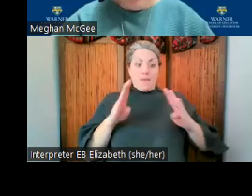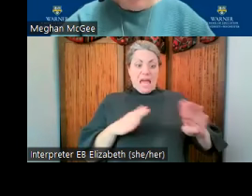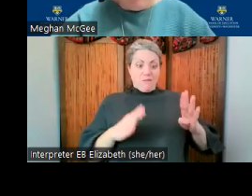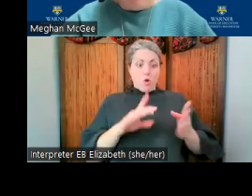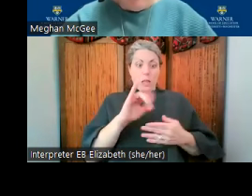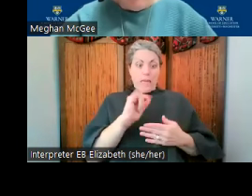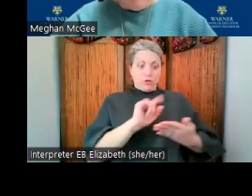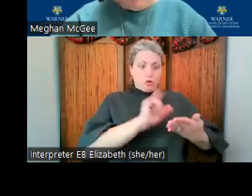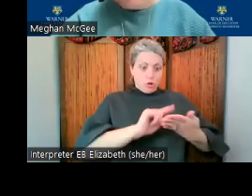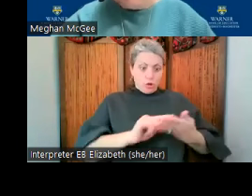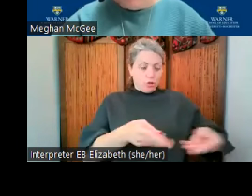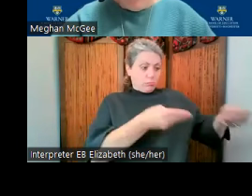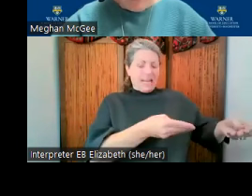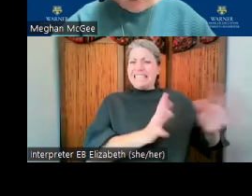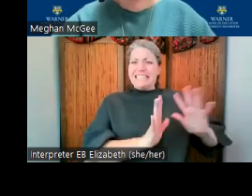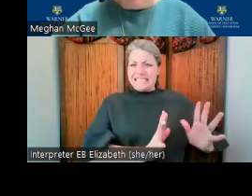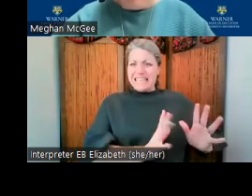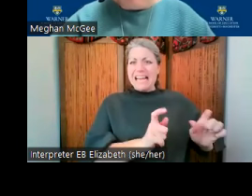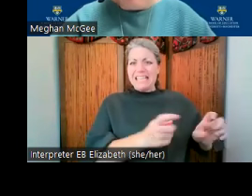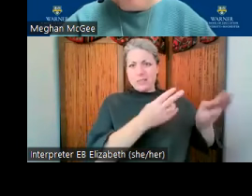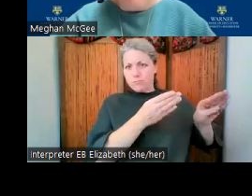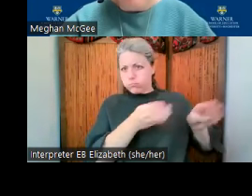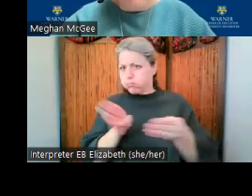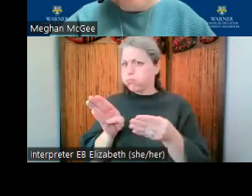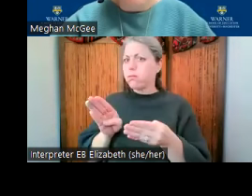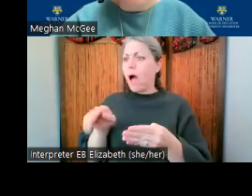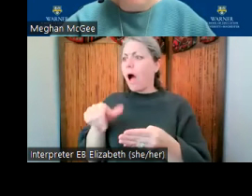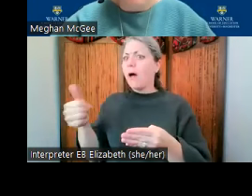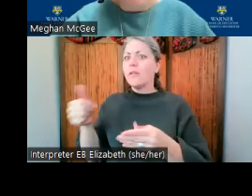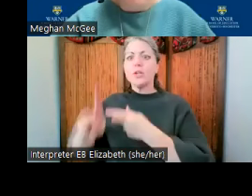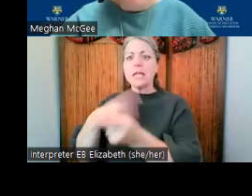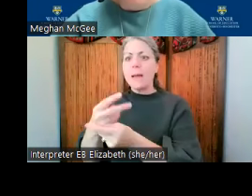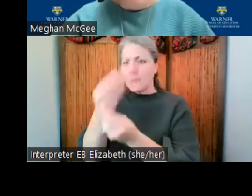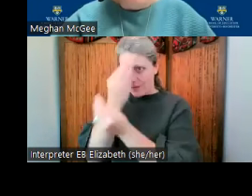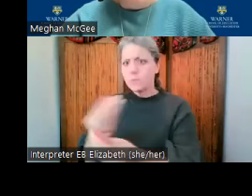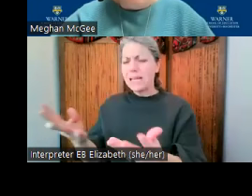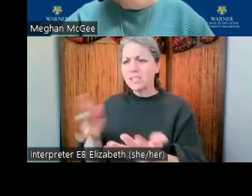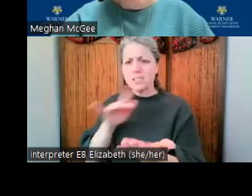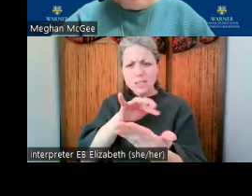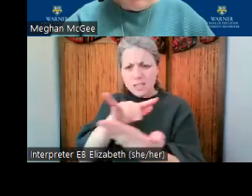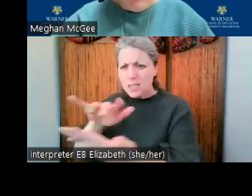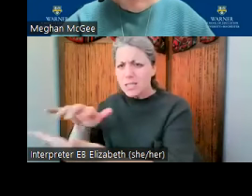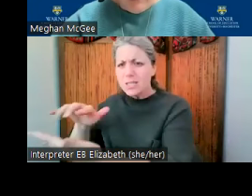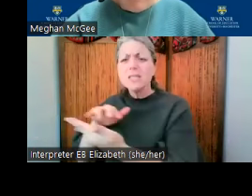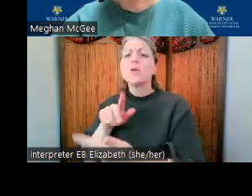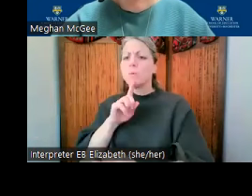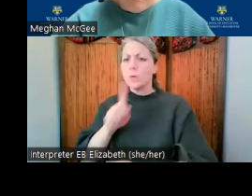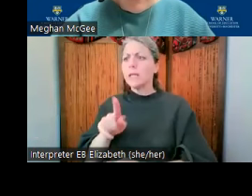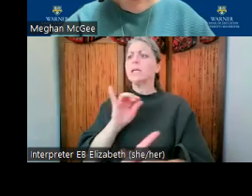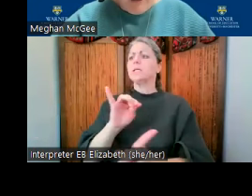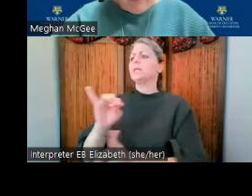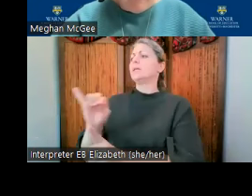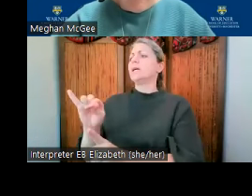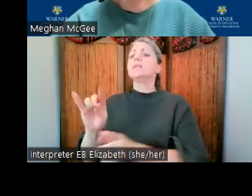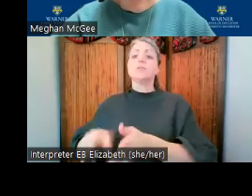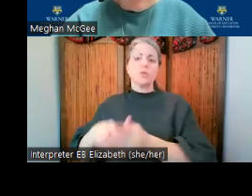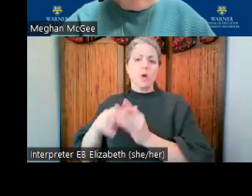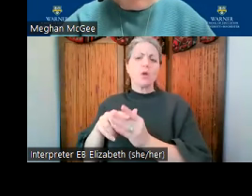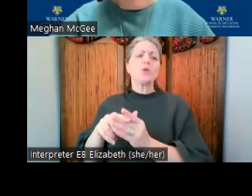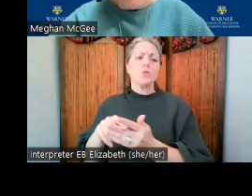look at lots of other sources of information. And really became an avid reader